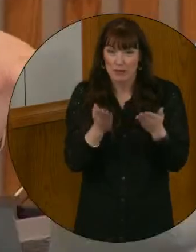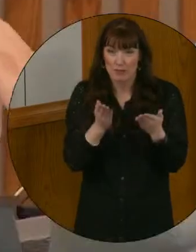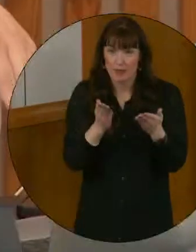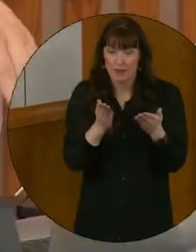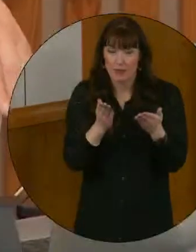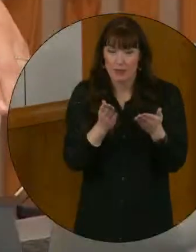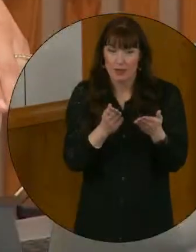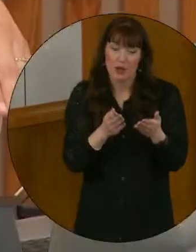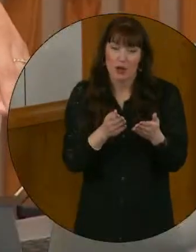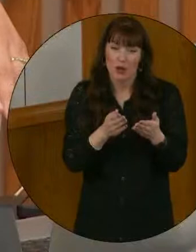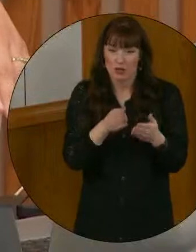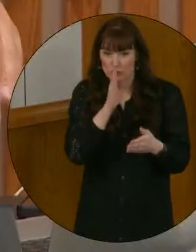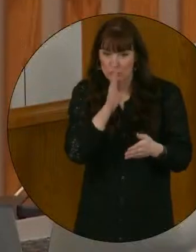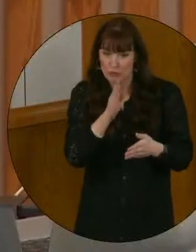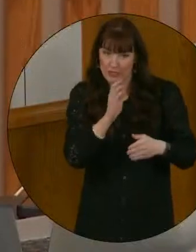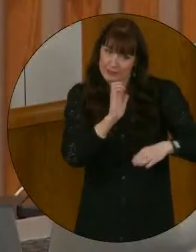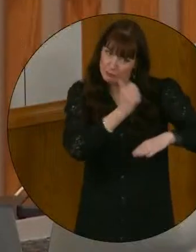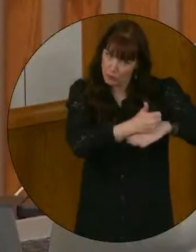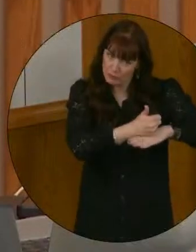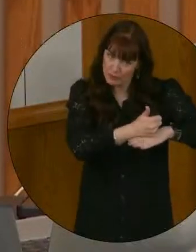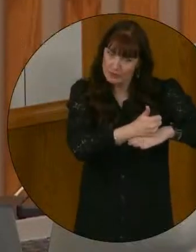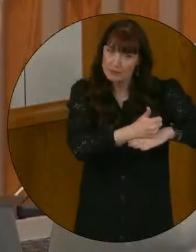direct appointments or through our,